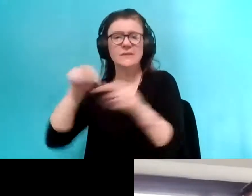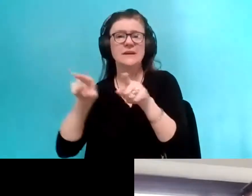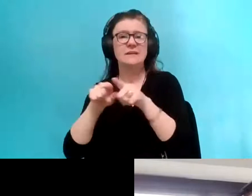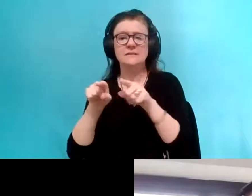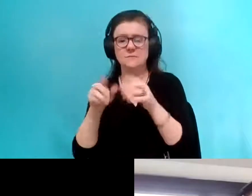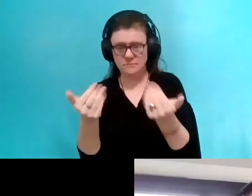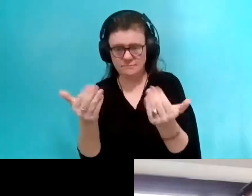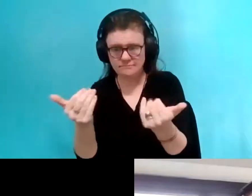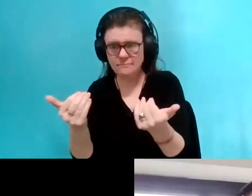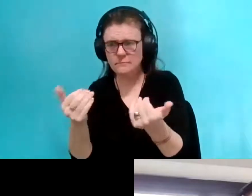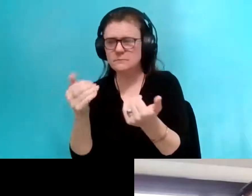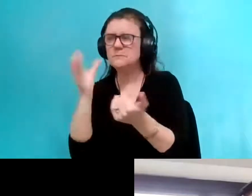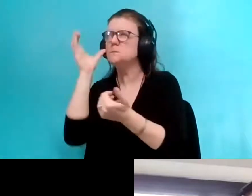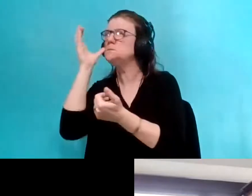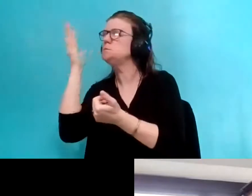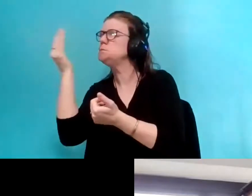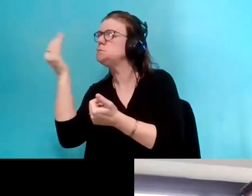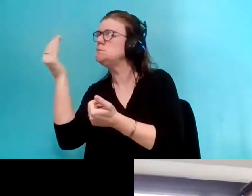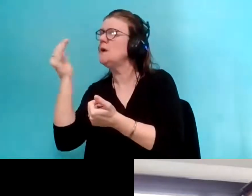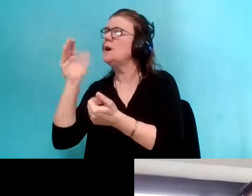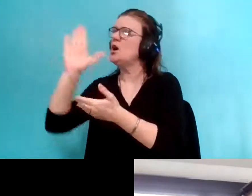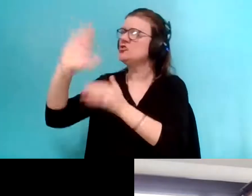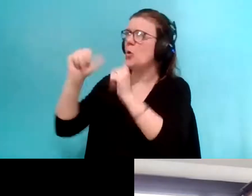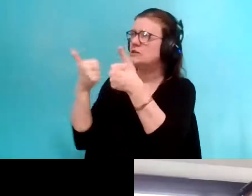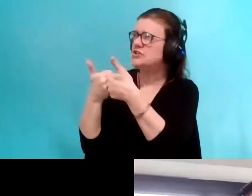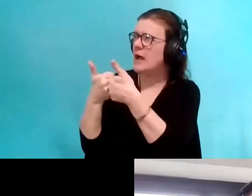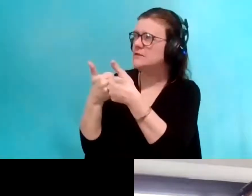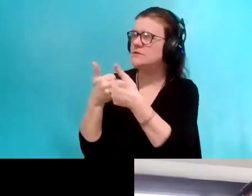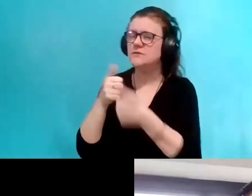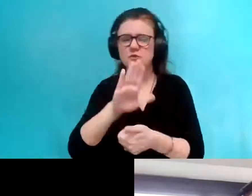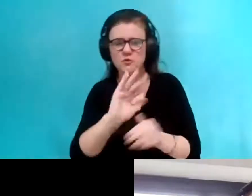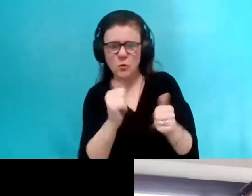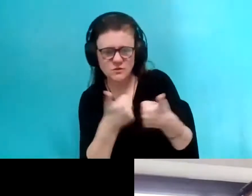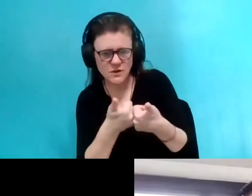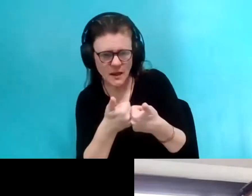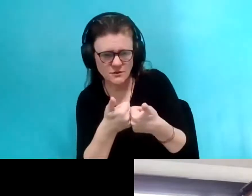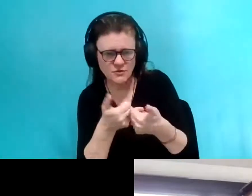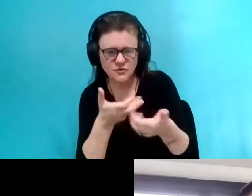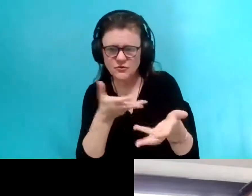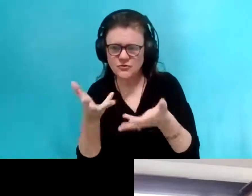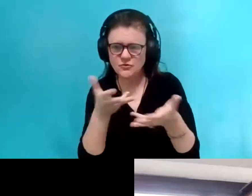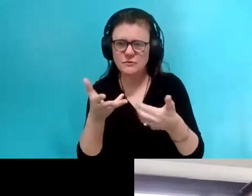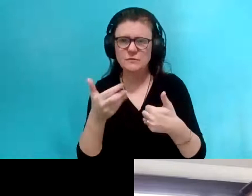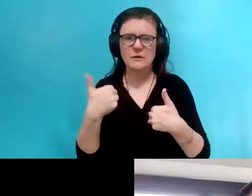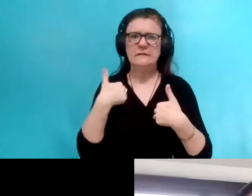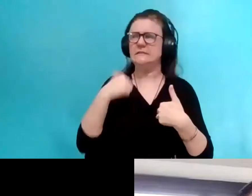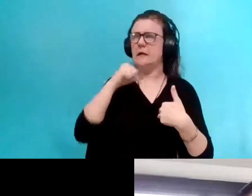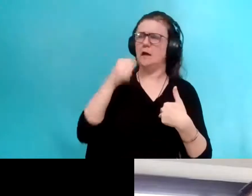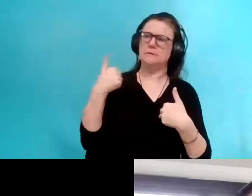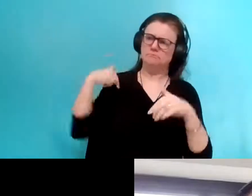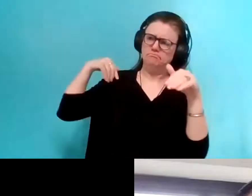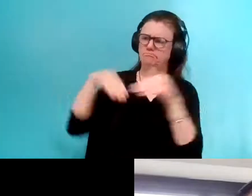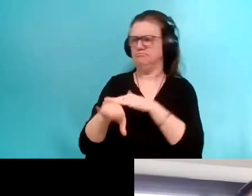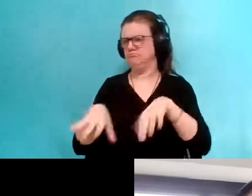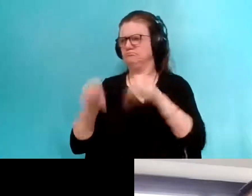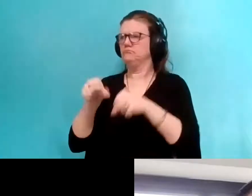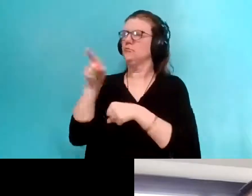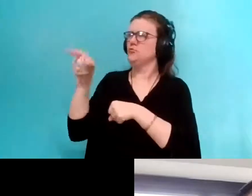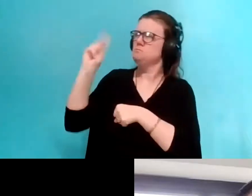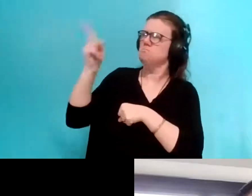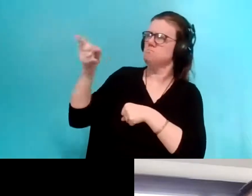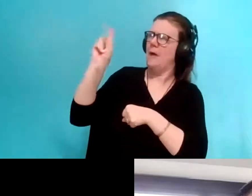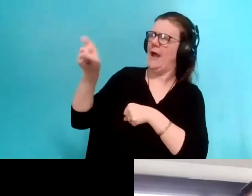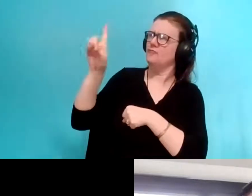to understand the challenges that they're facing as well. This isn't us coming in saying, you've got to do this, there is a